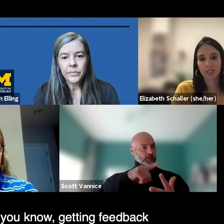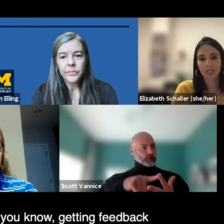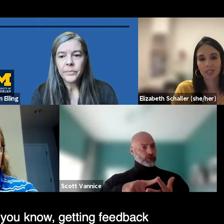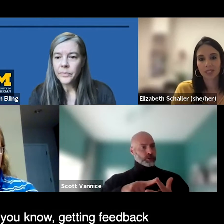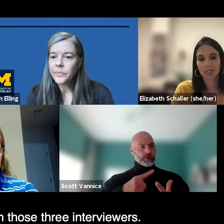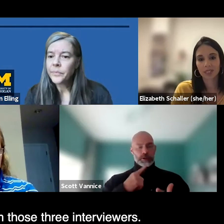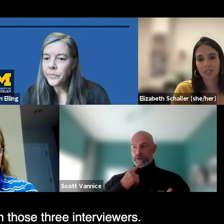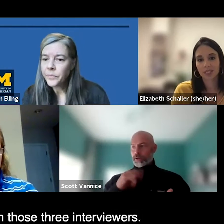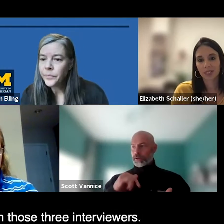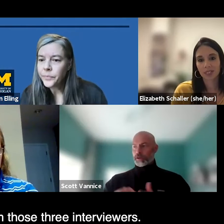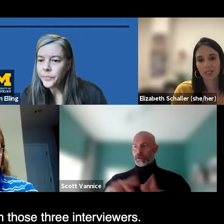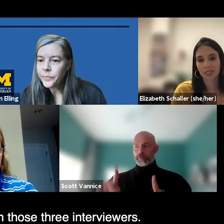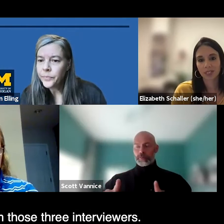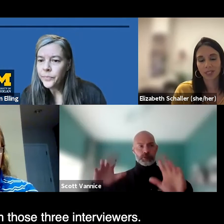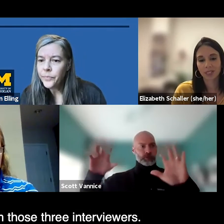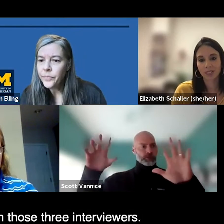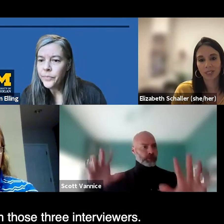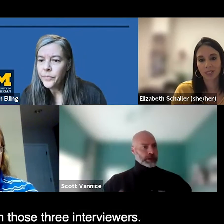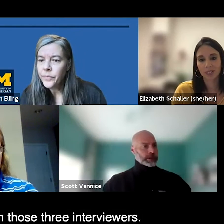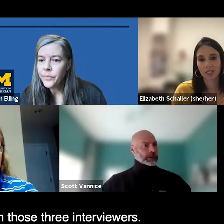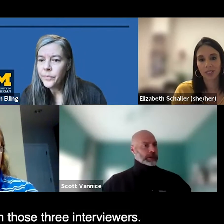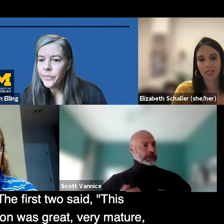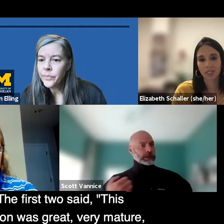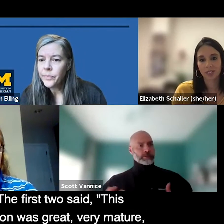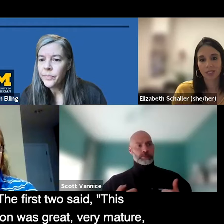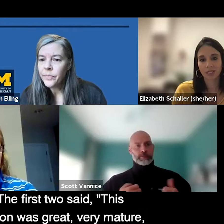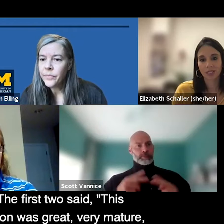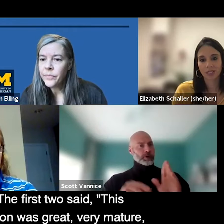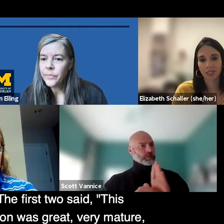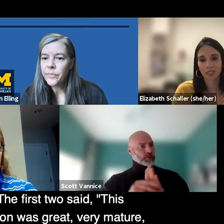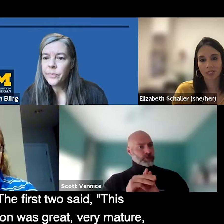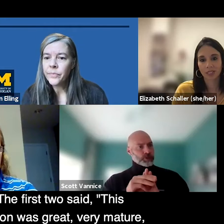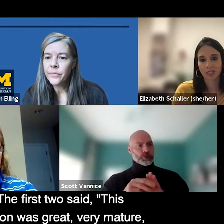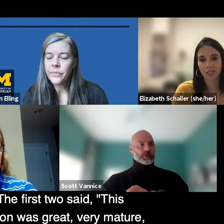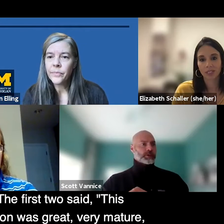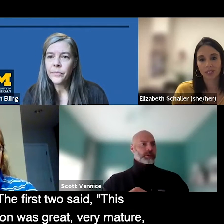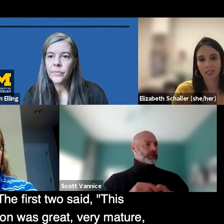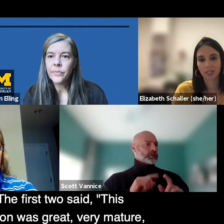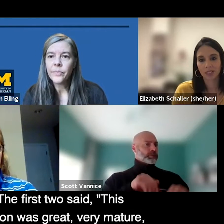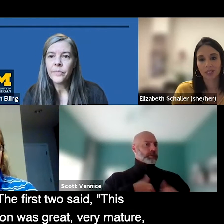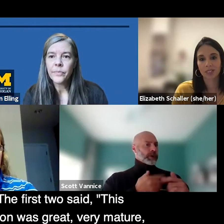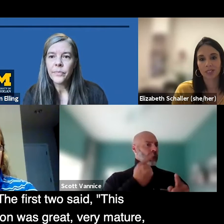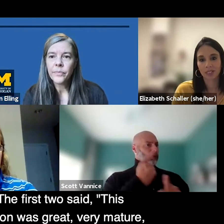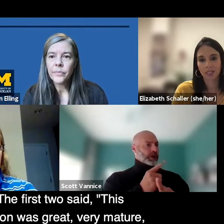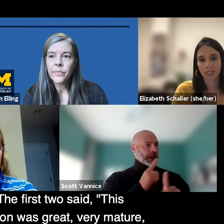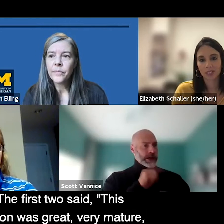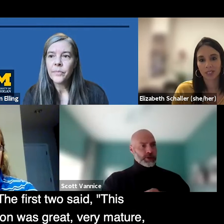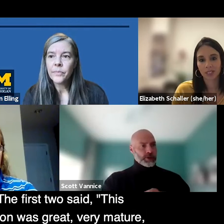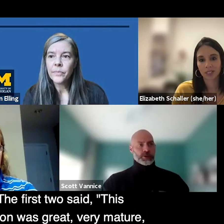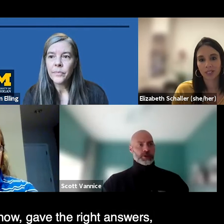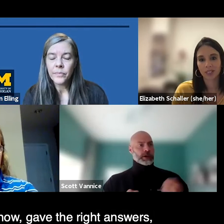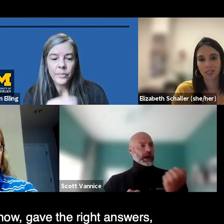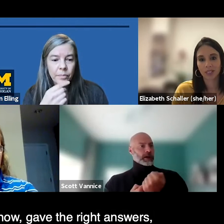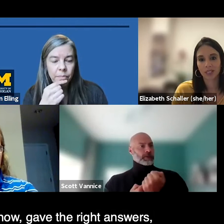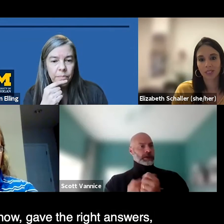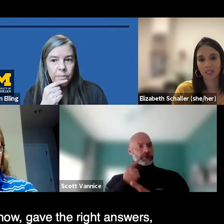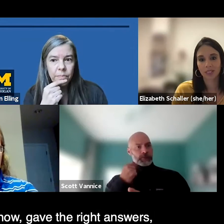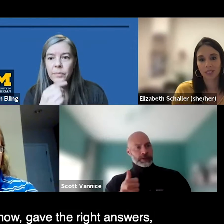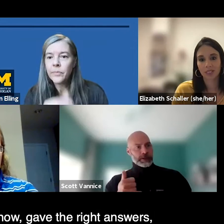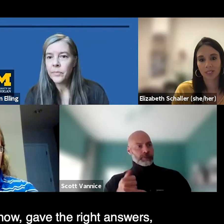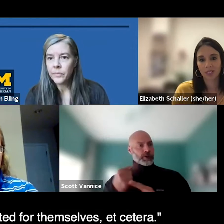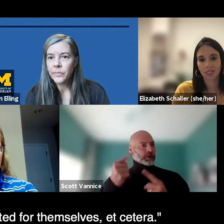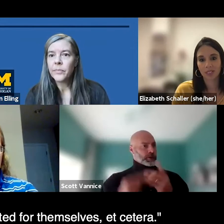getting feedback from those 3 interviewers. The first 2 said this person was great, very mature, gave the